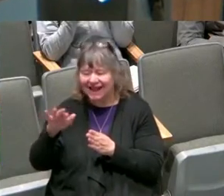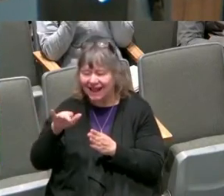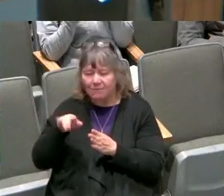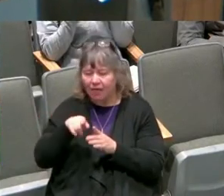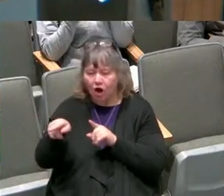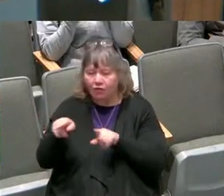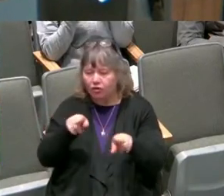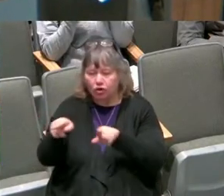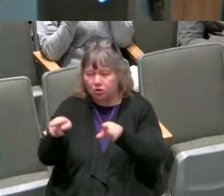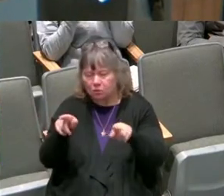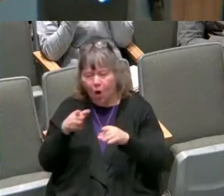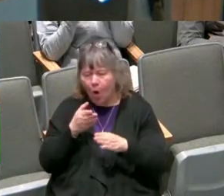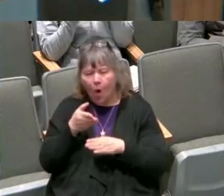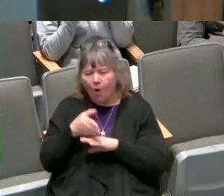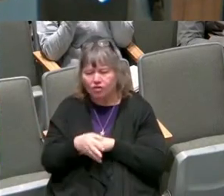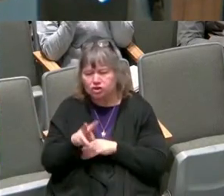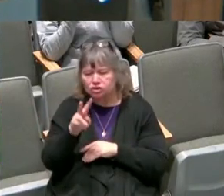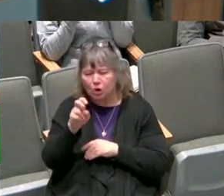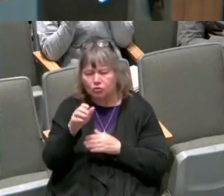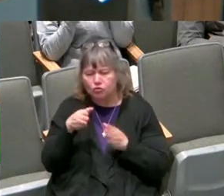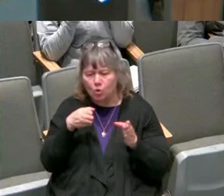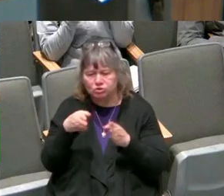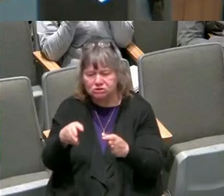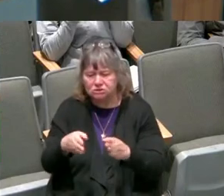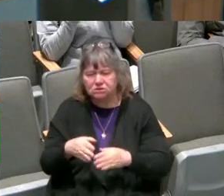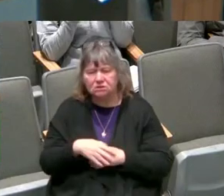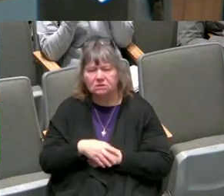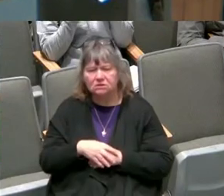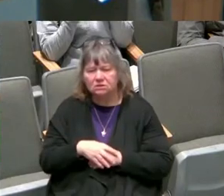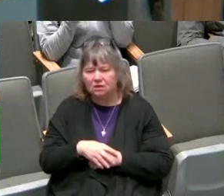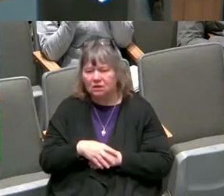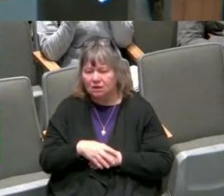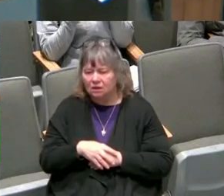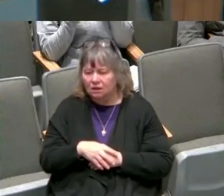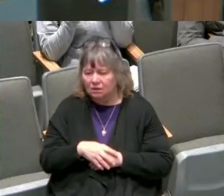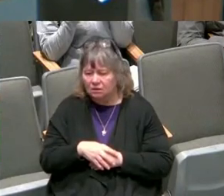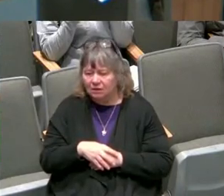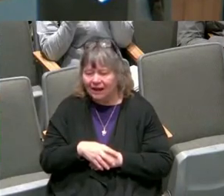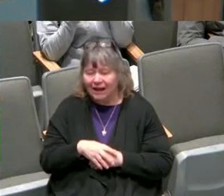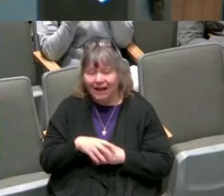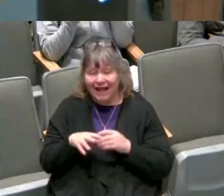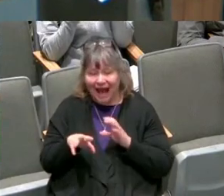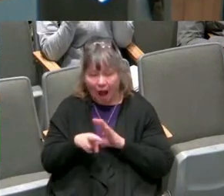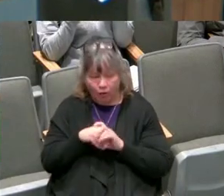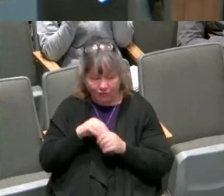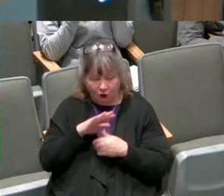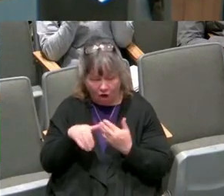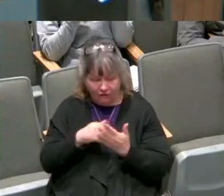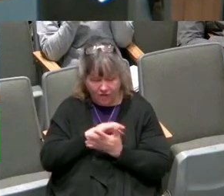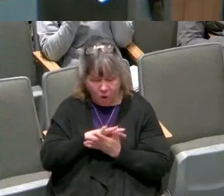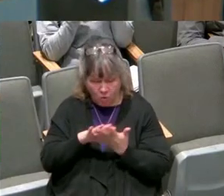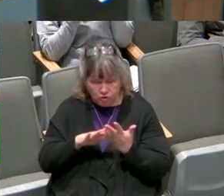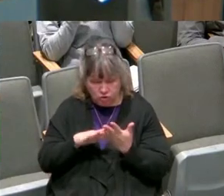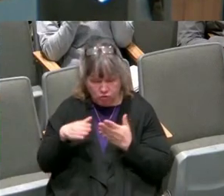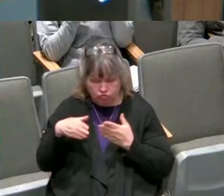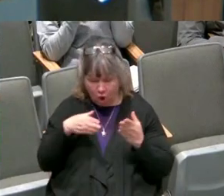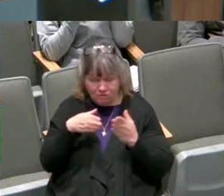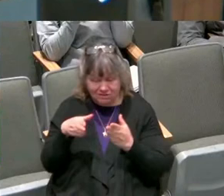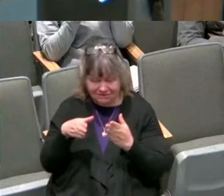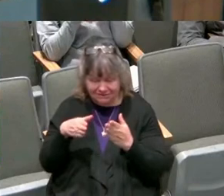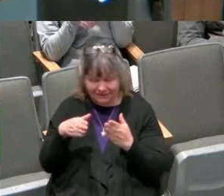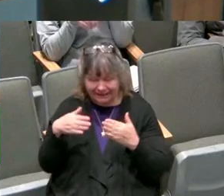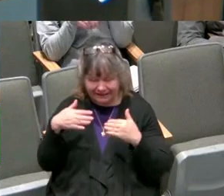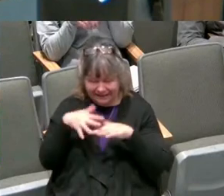sure there's over 200 roads um and out of all the roads that lead